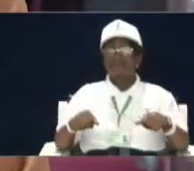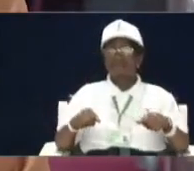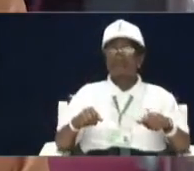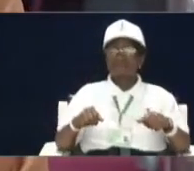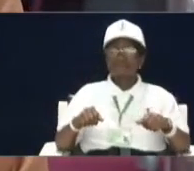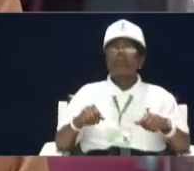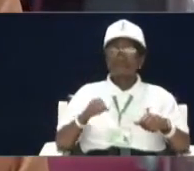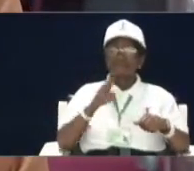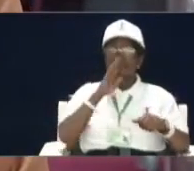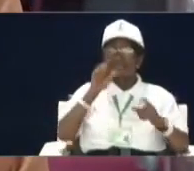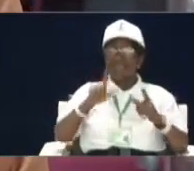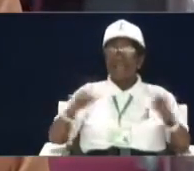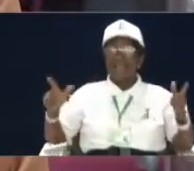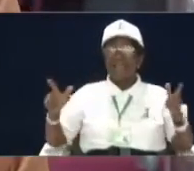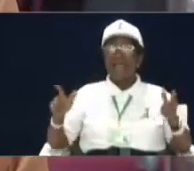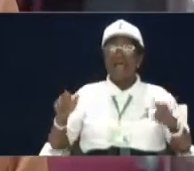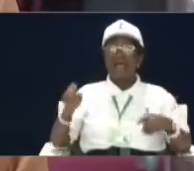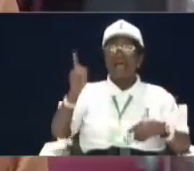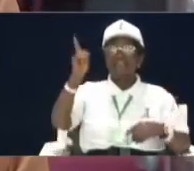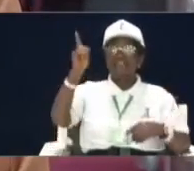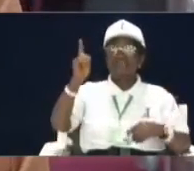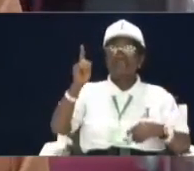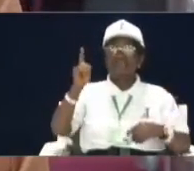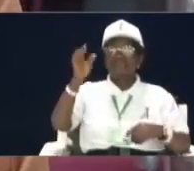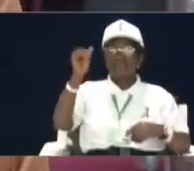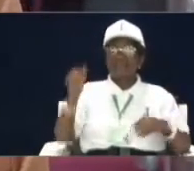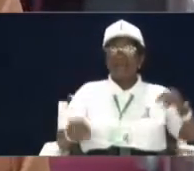be enlarged by addition.